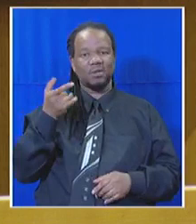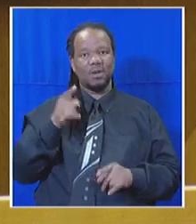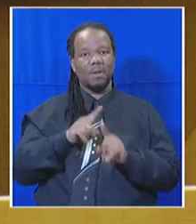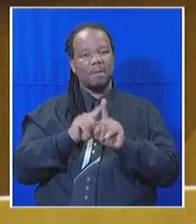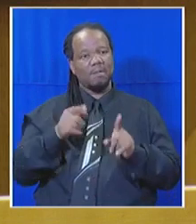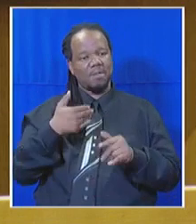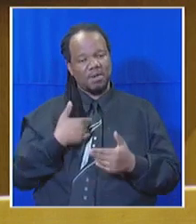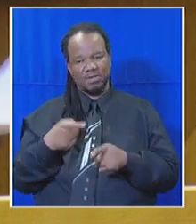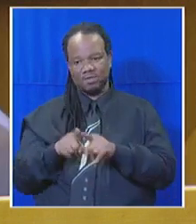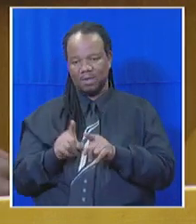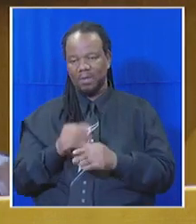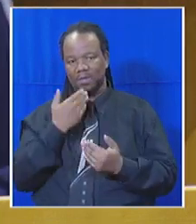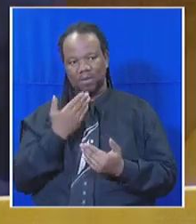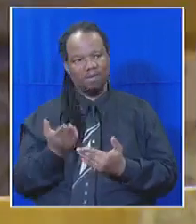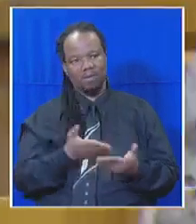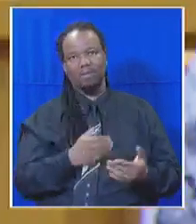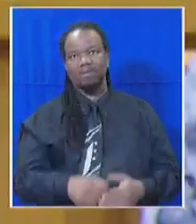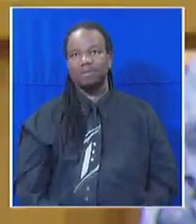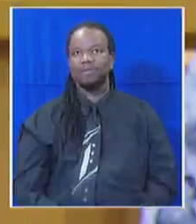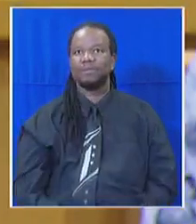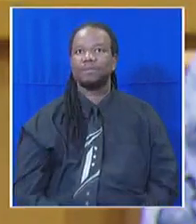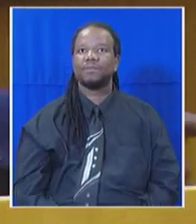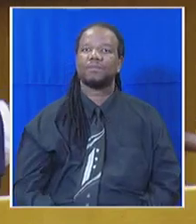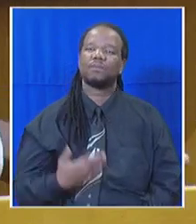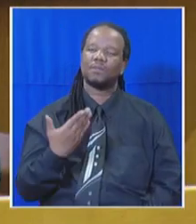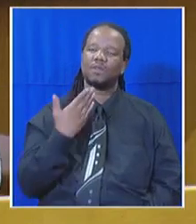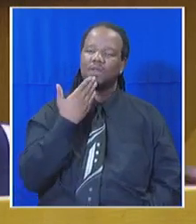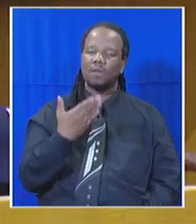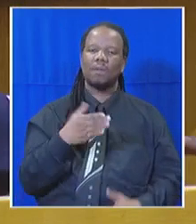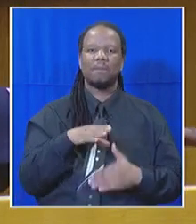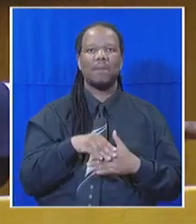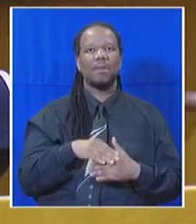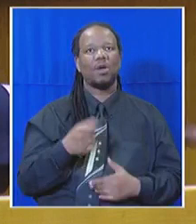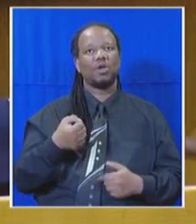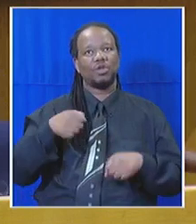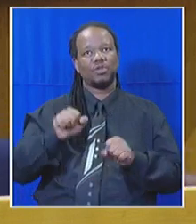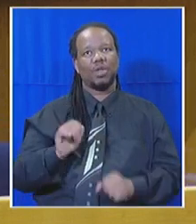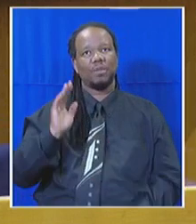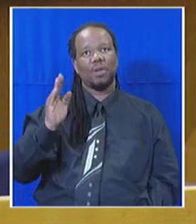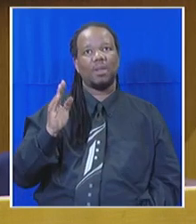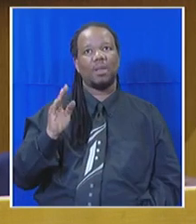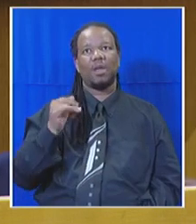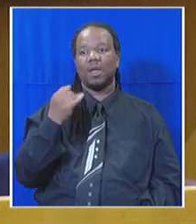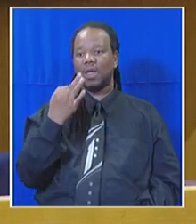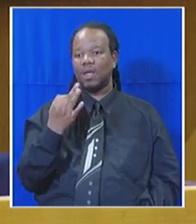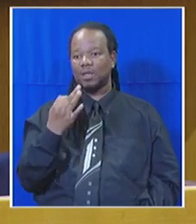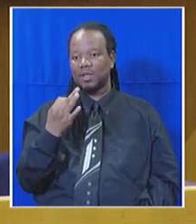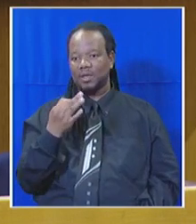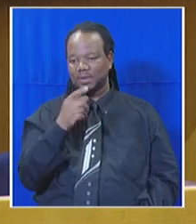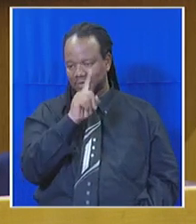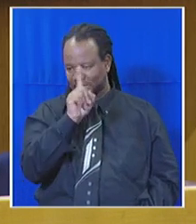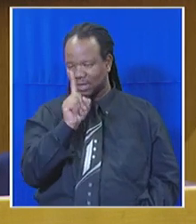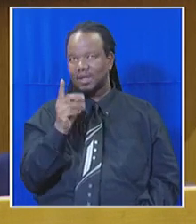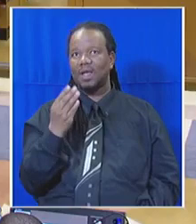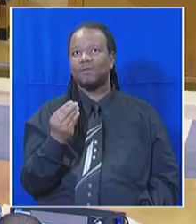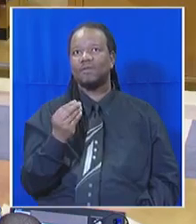short-sighted. Thank you. Thank you, honorable member. Chair, I had 8 seconds according to this clock. You went